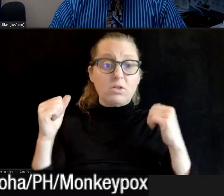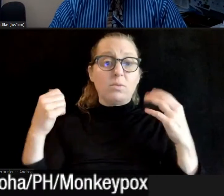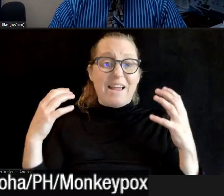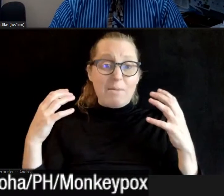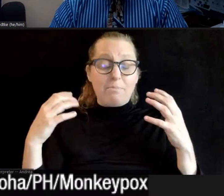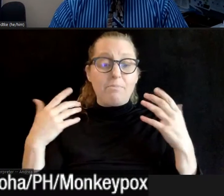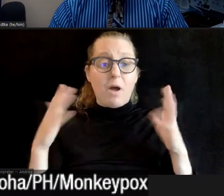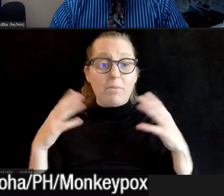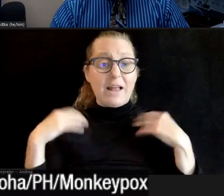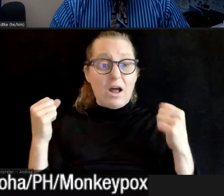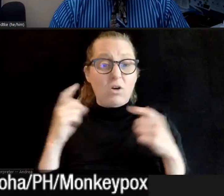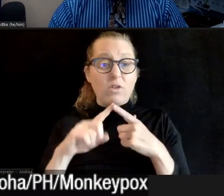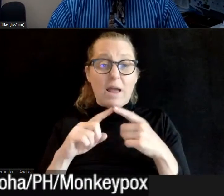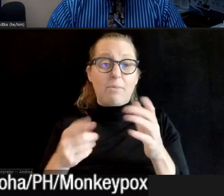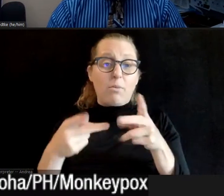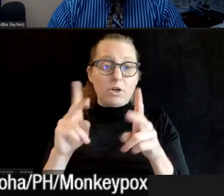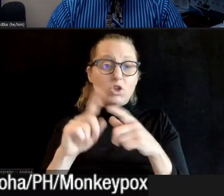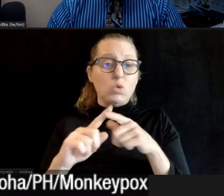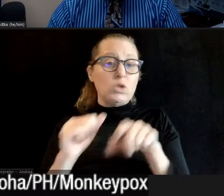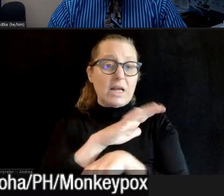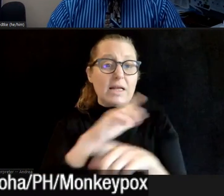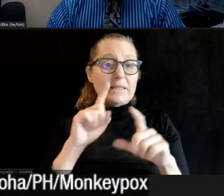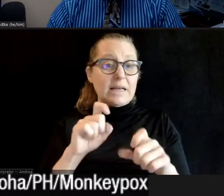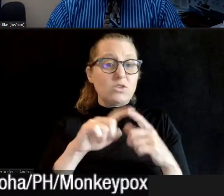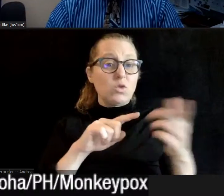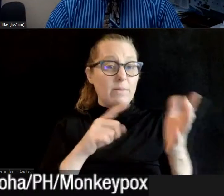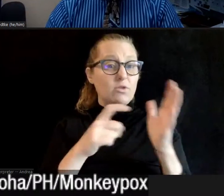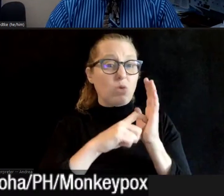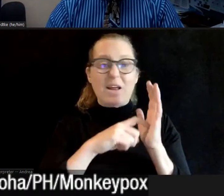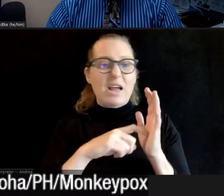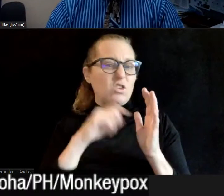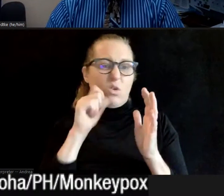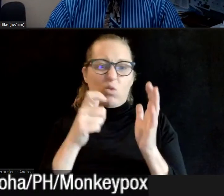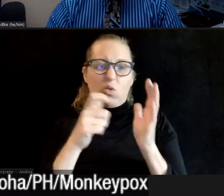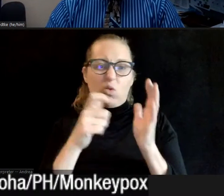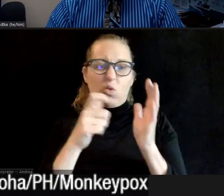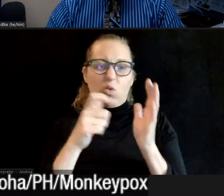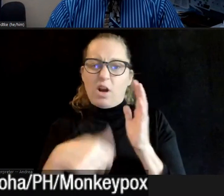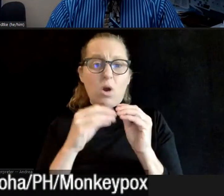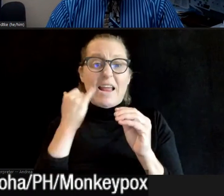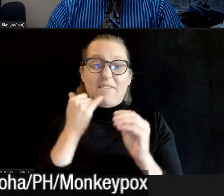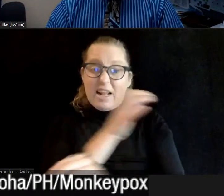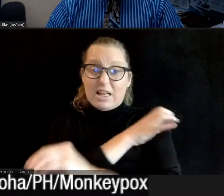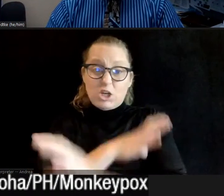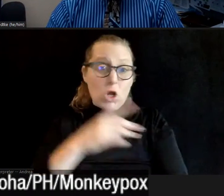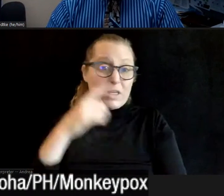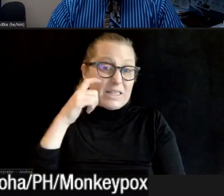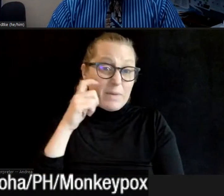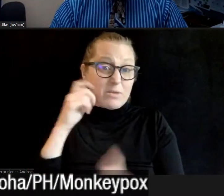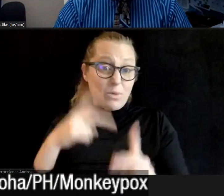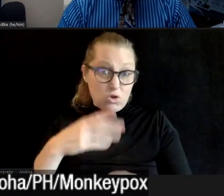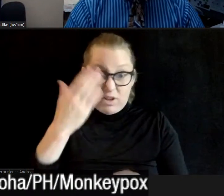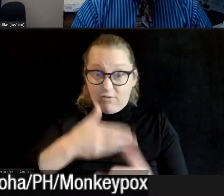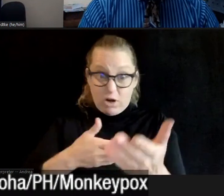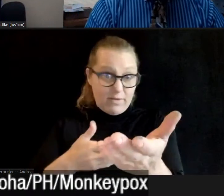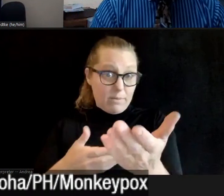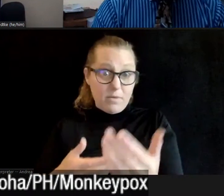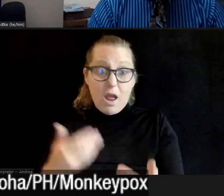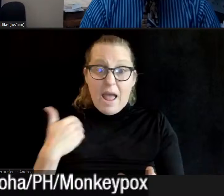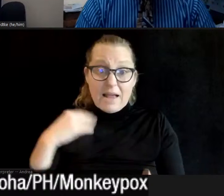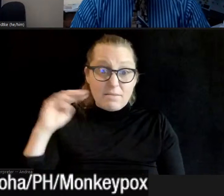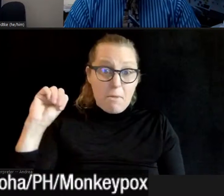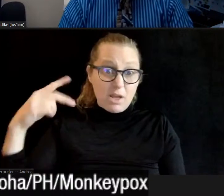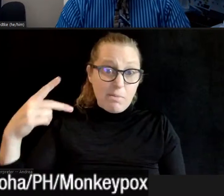the test was required. That is no longer required. If a clinician suspects that the person in front of them has